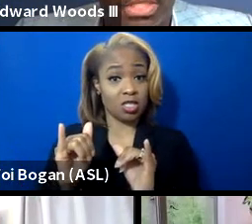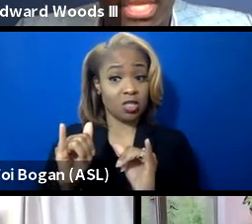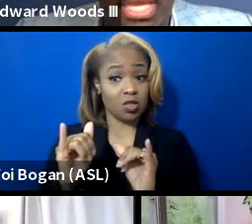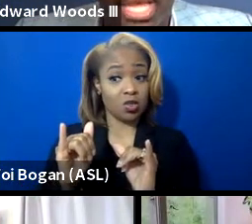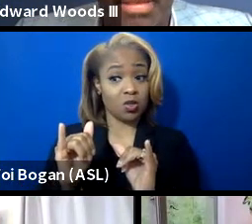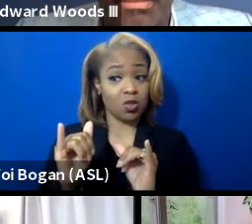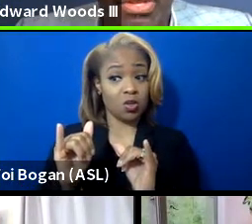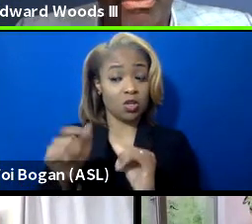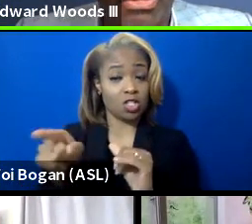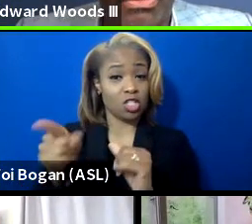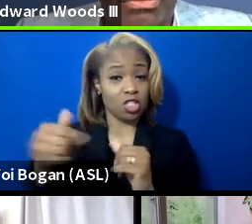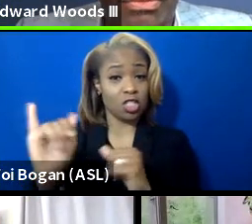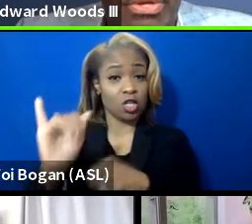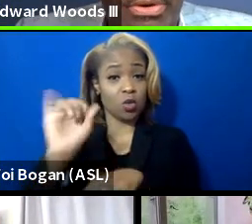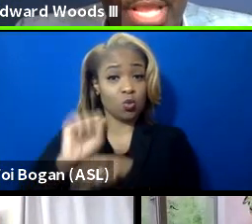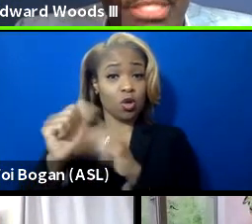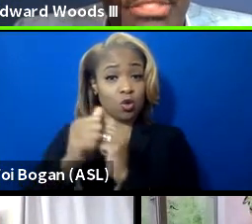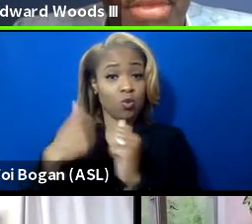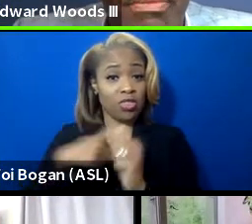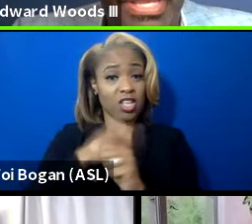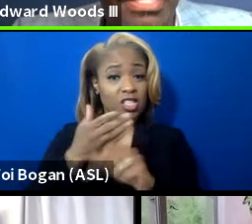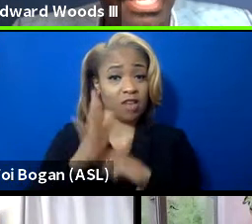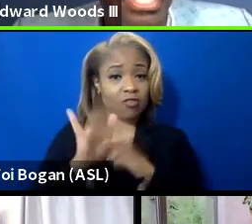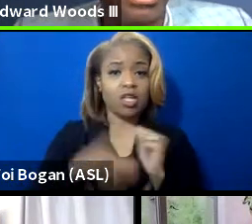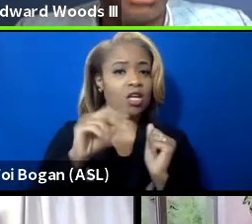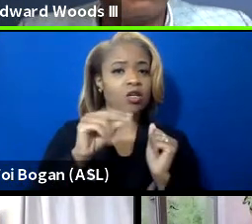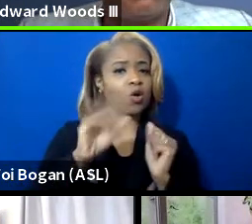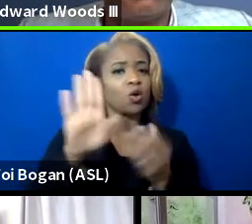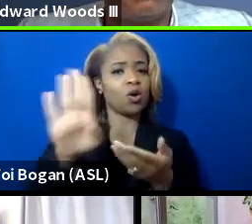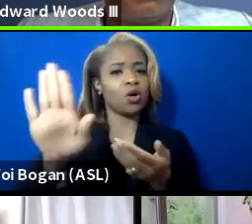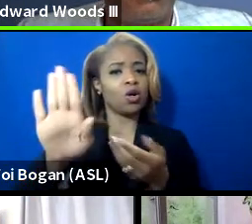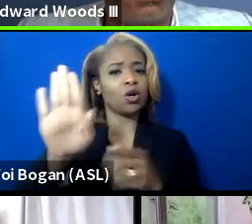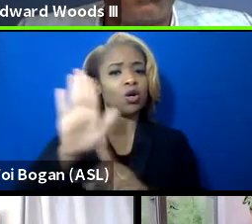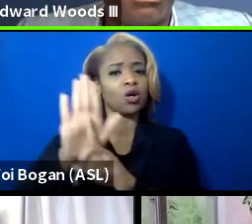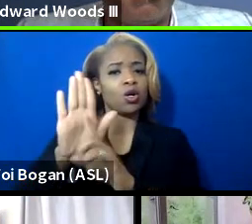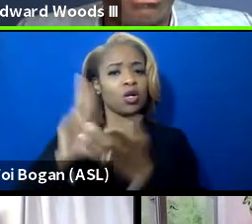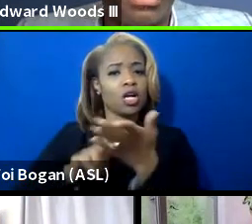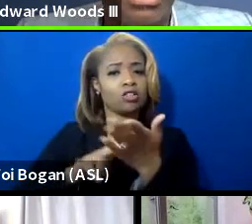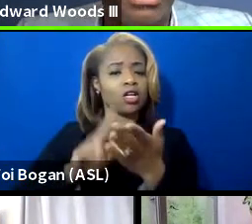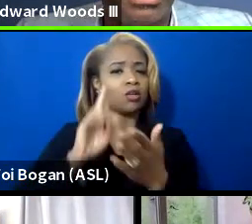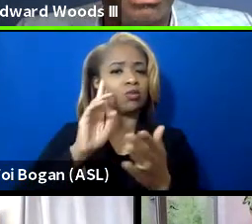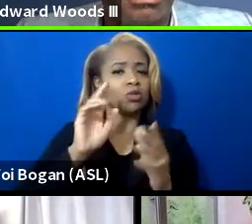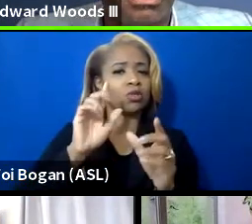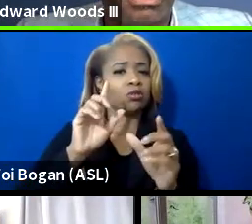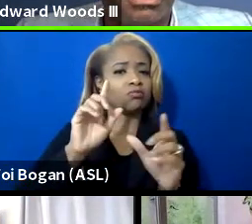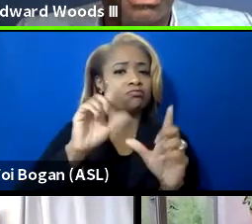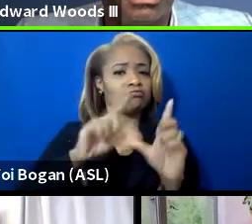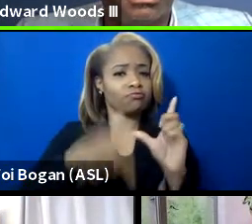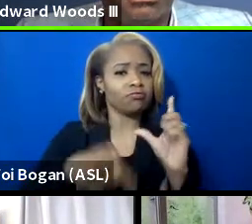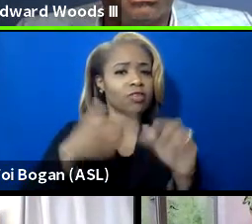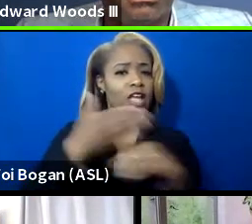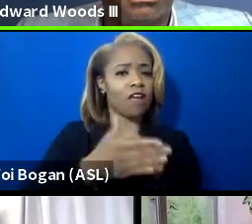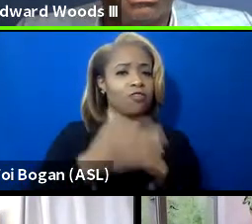utilize? No, her contract would basically end after the first round of public hearings.